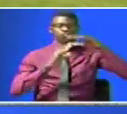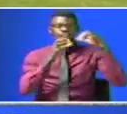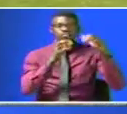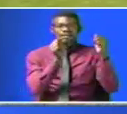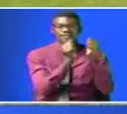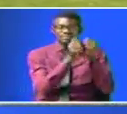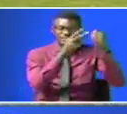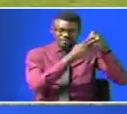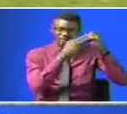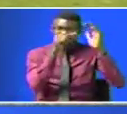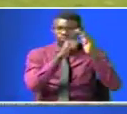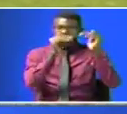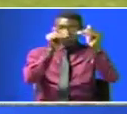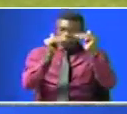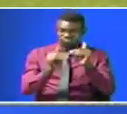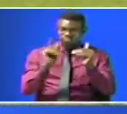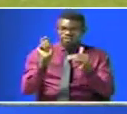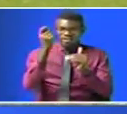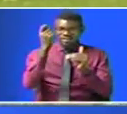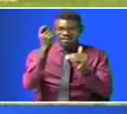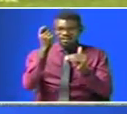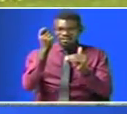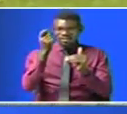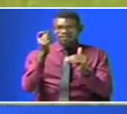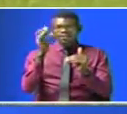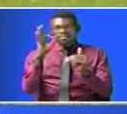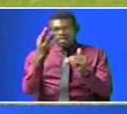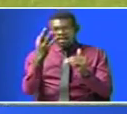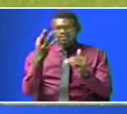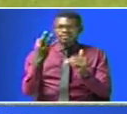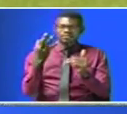17 points, followed by Kenya and Uganda in second and third